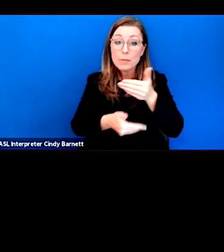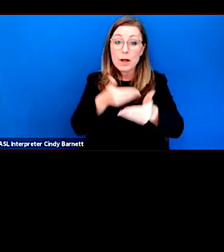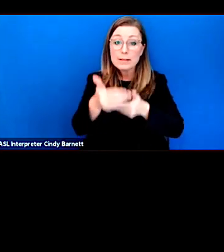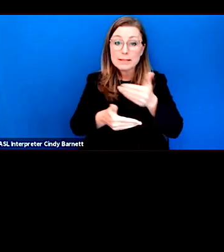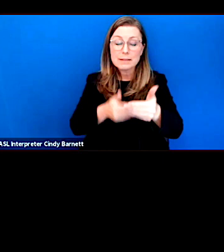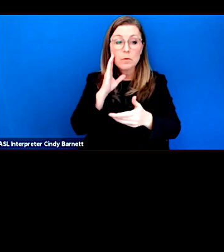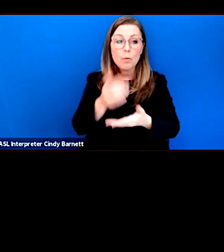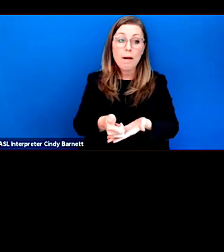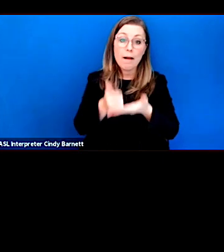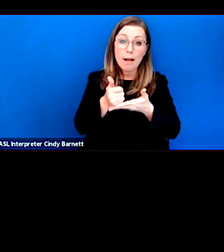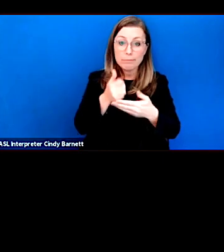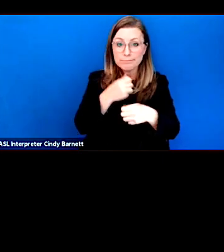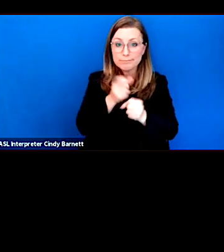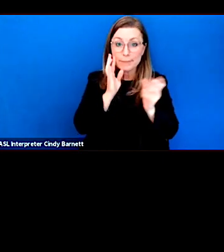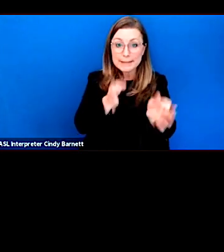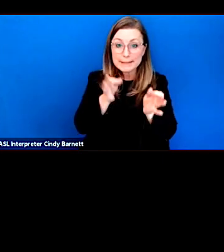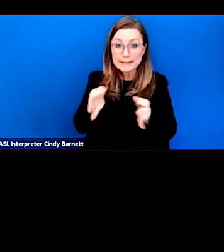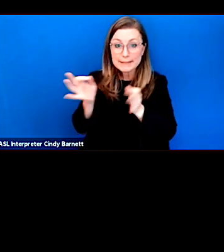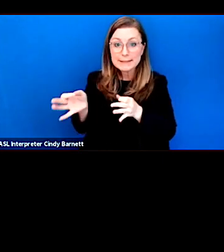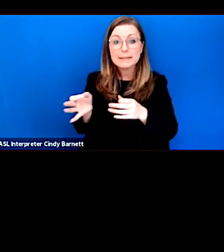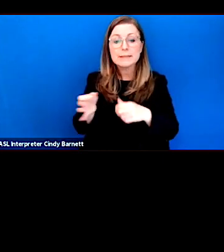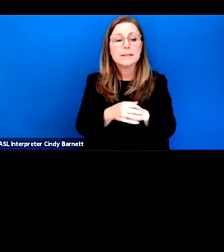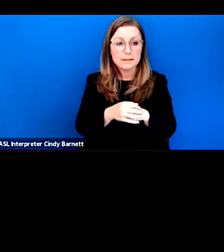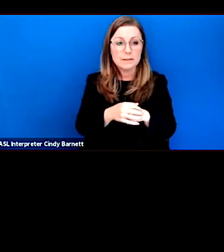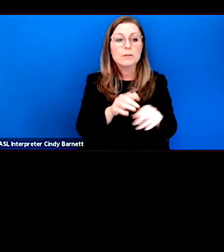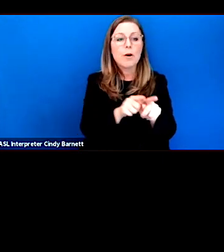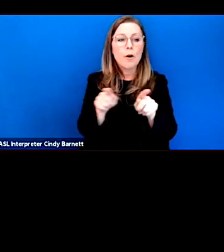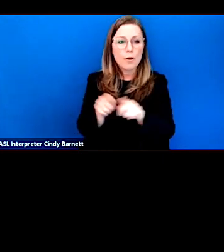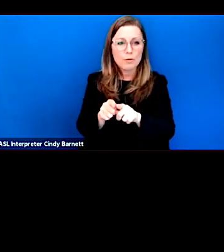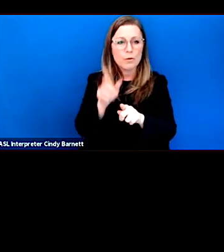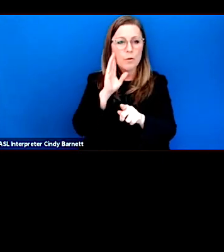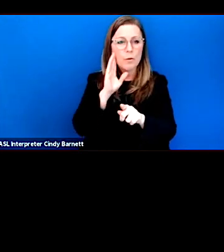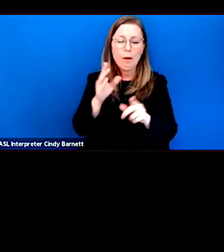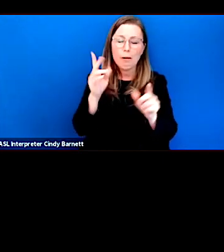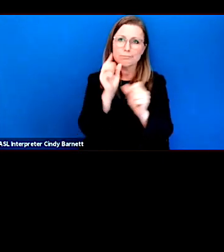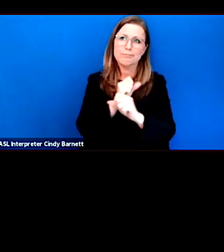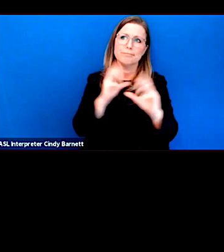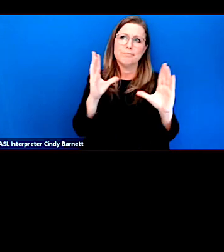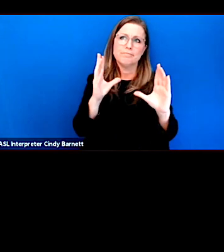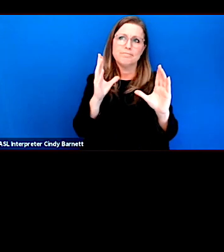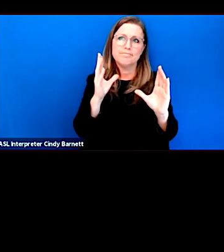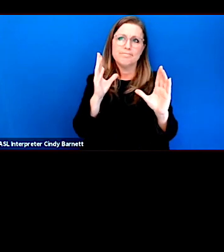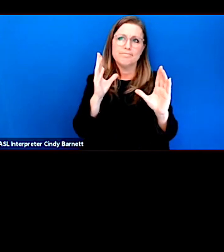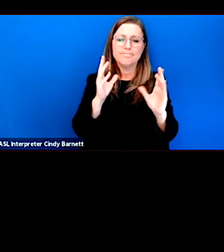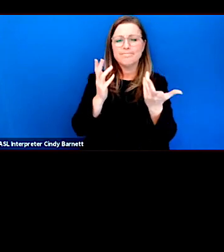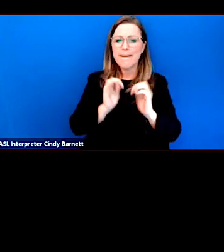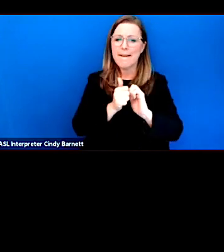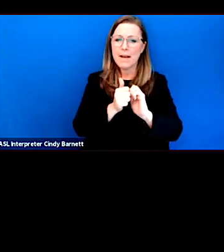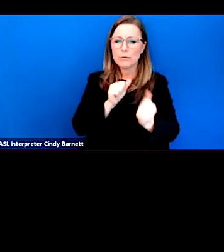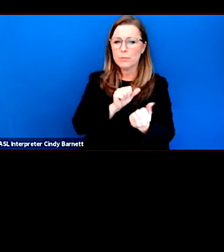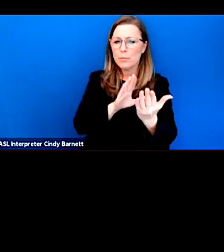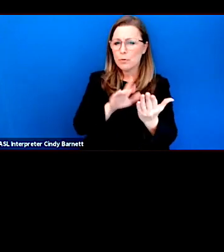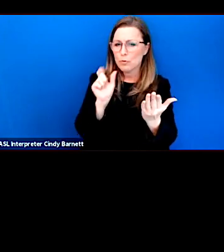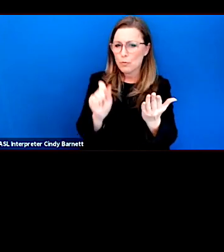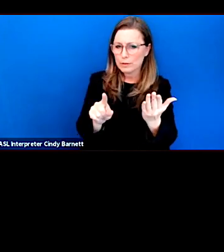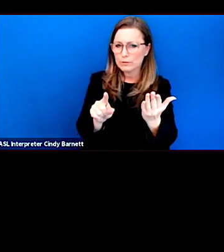way, as well as provide additional insights on how to approach a particular synthesis question. Your choice